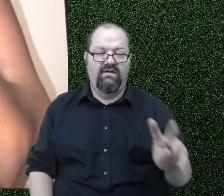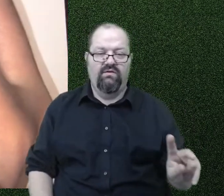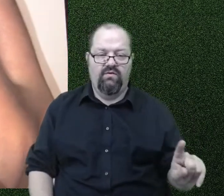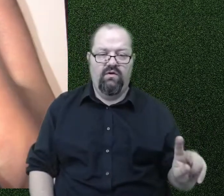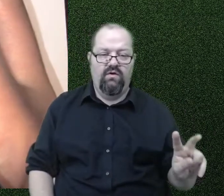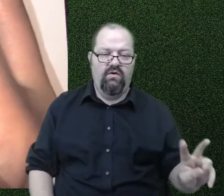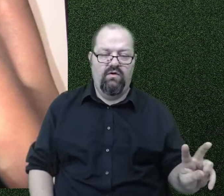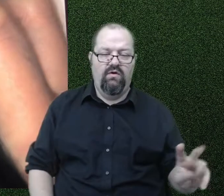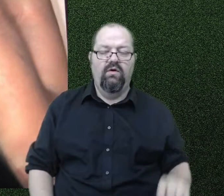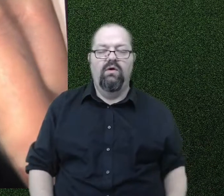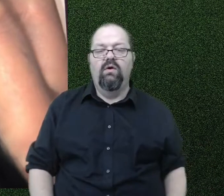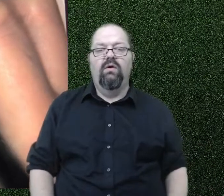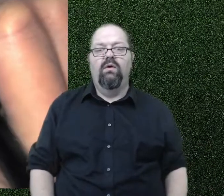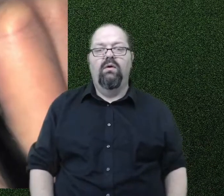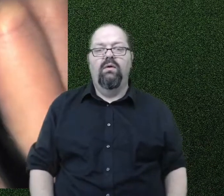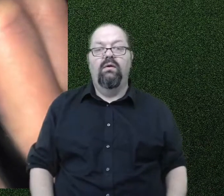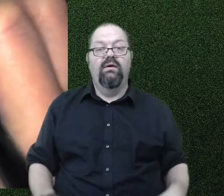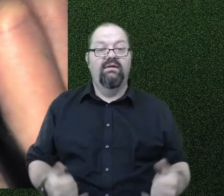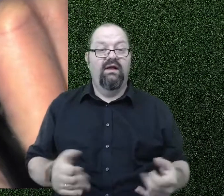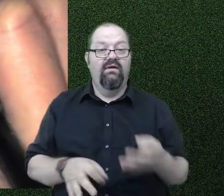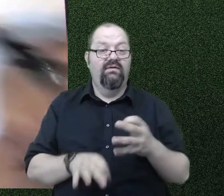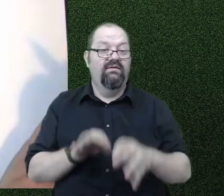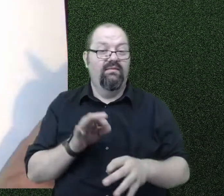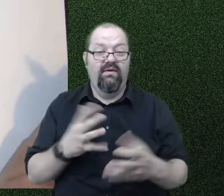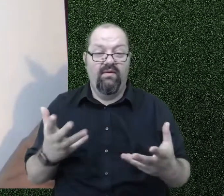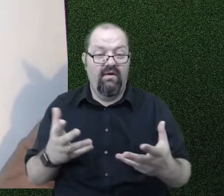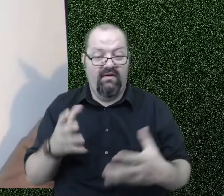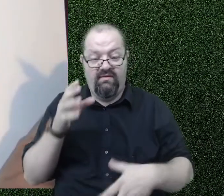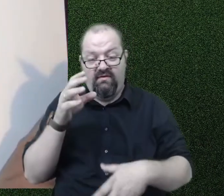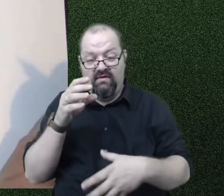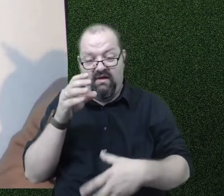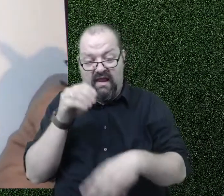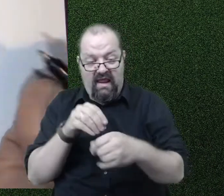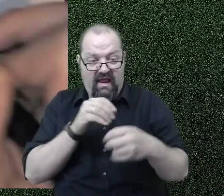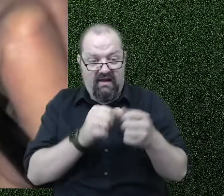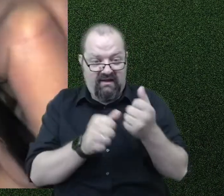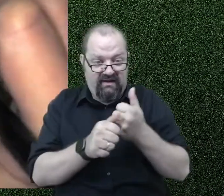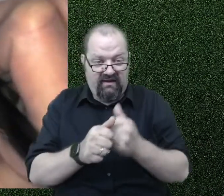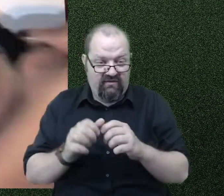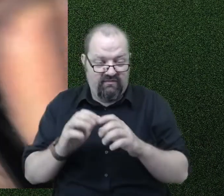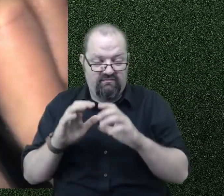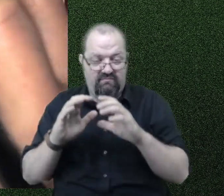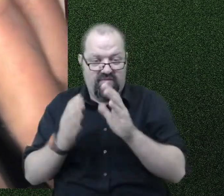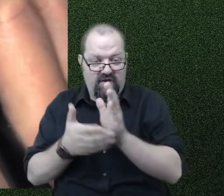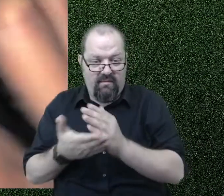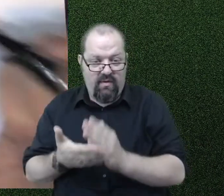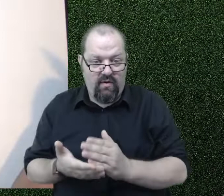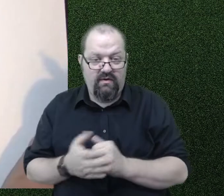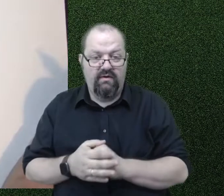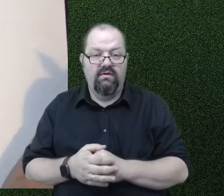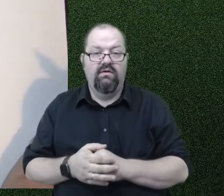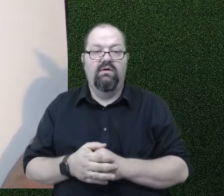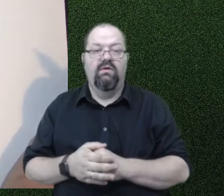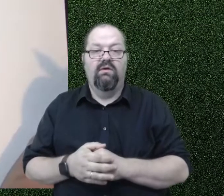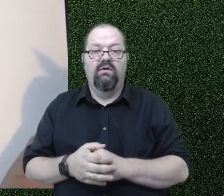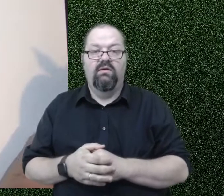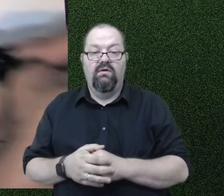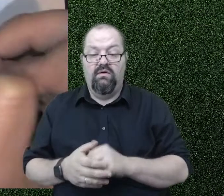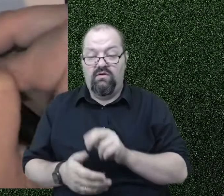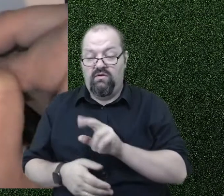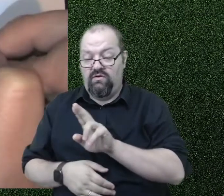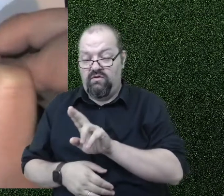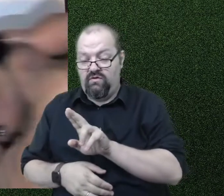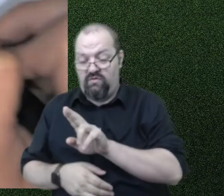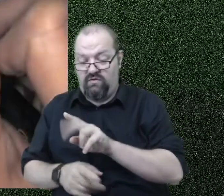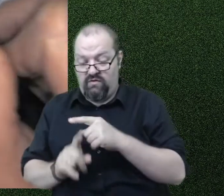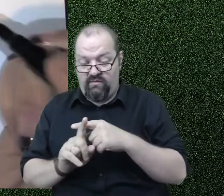Then you simply add component by component. The vector U plus V is written this way.